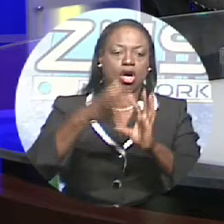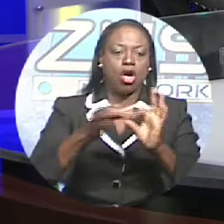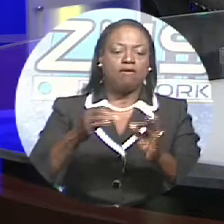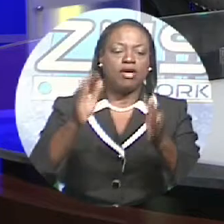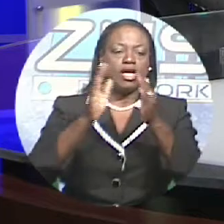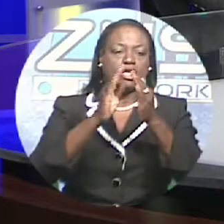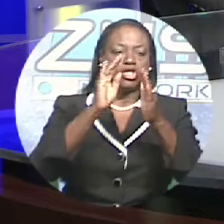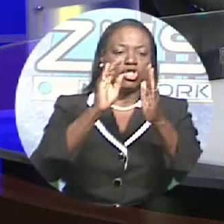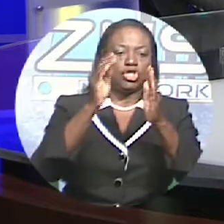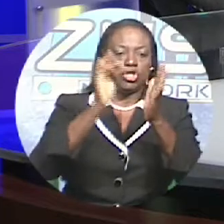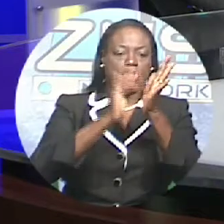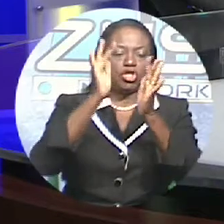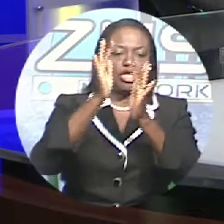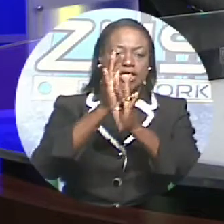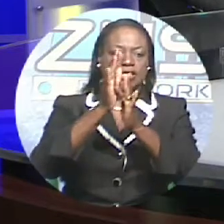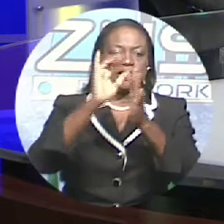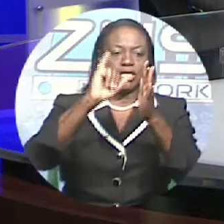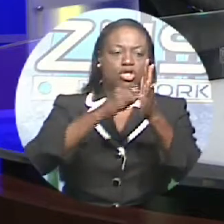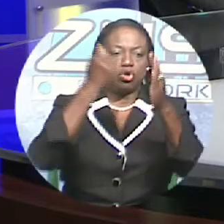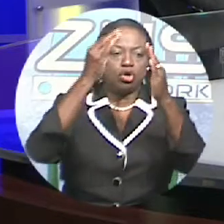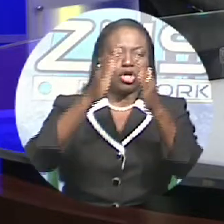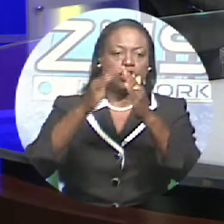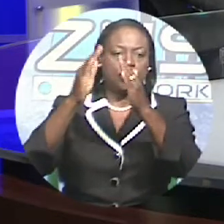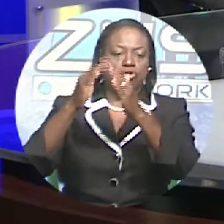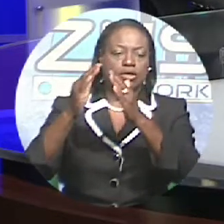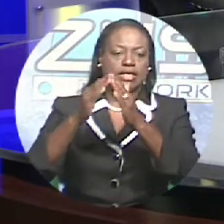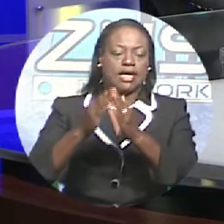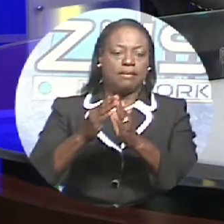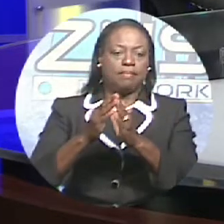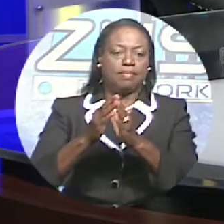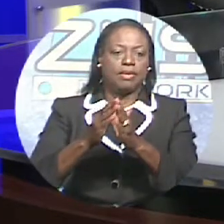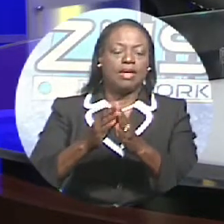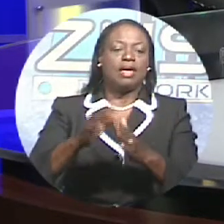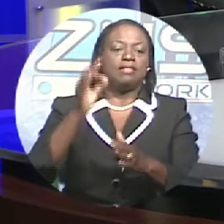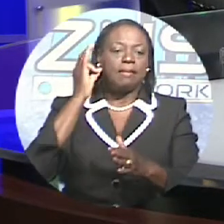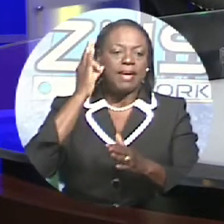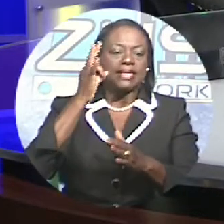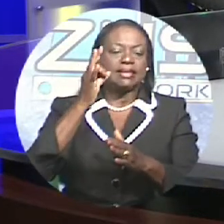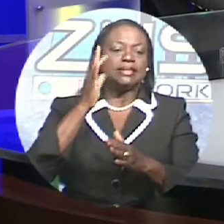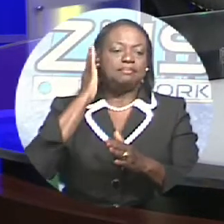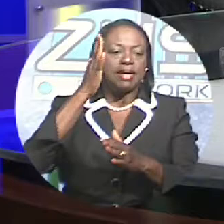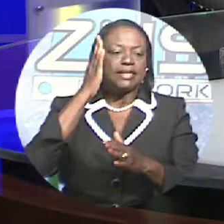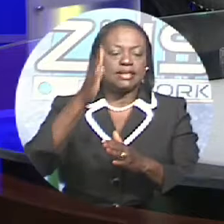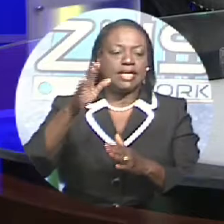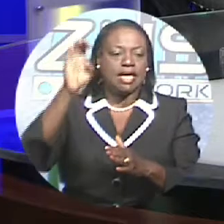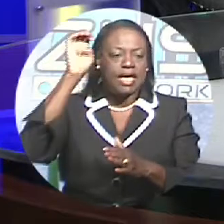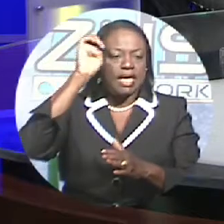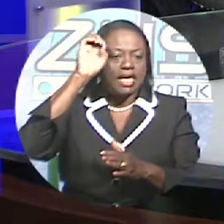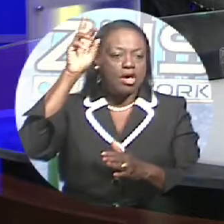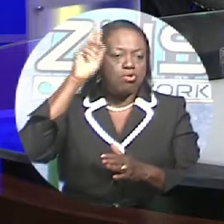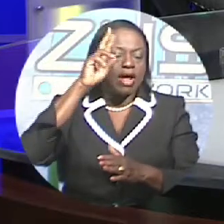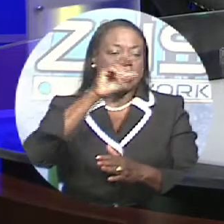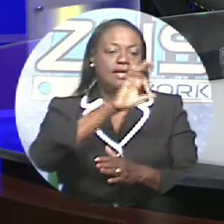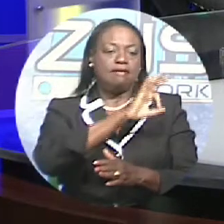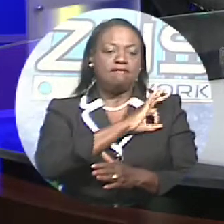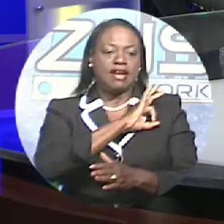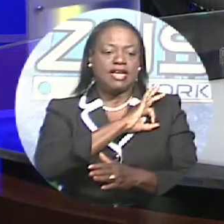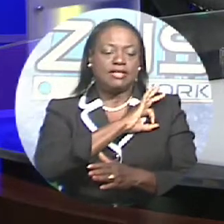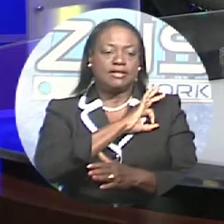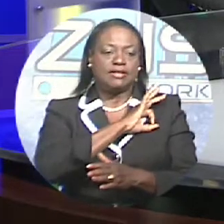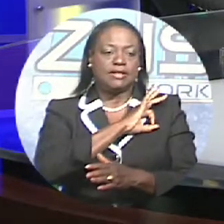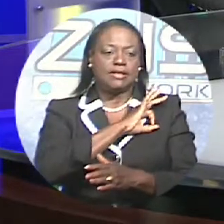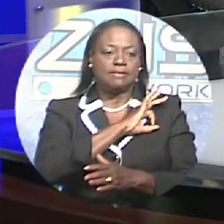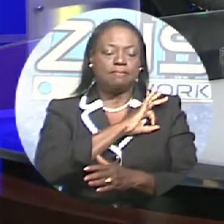pastor. Convicted sex offender Bishop E. Randy Frazier was officially commissioned as senior pastor of Palms of Victory Kingdom Ministry